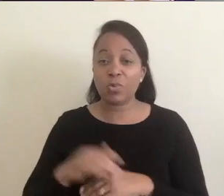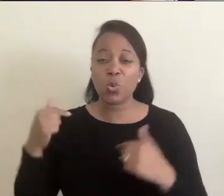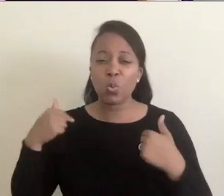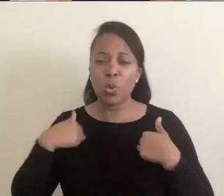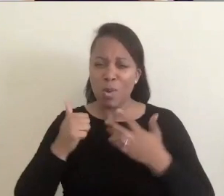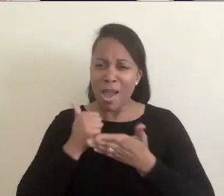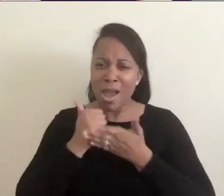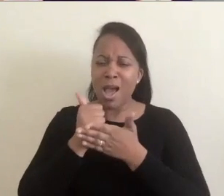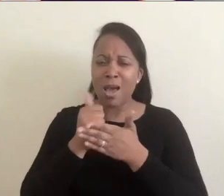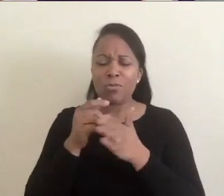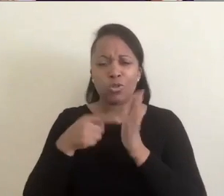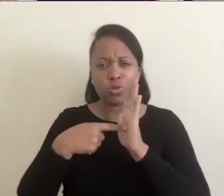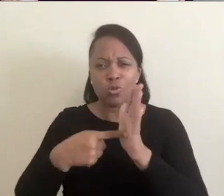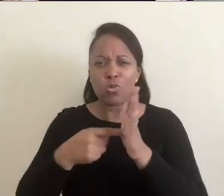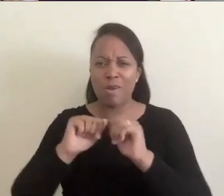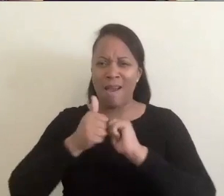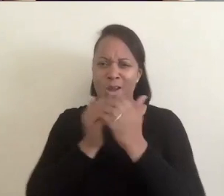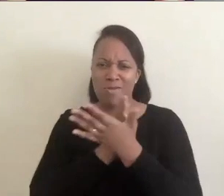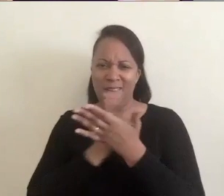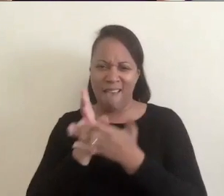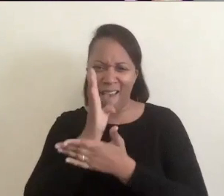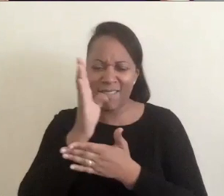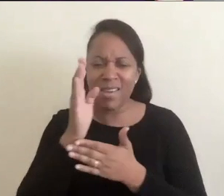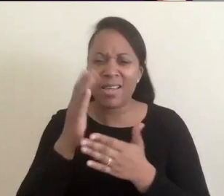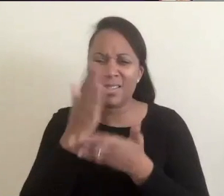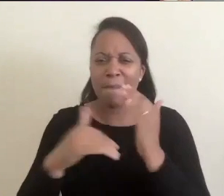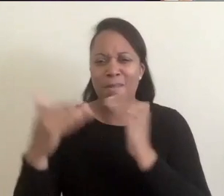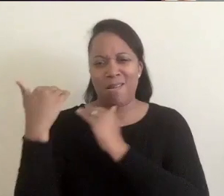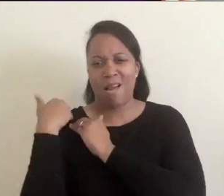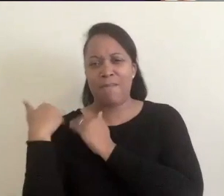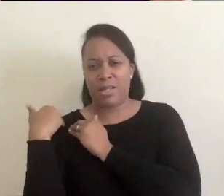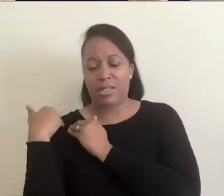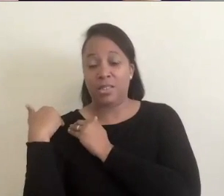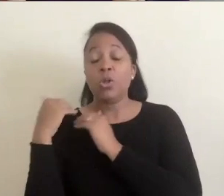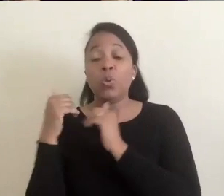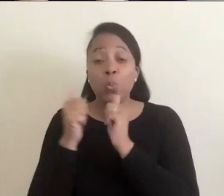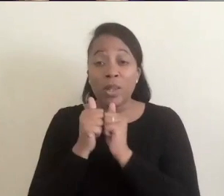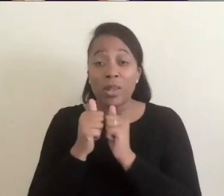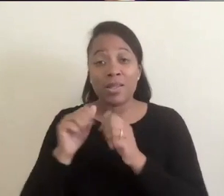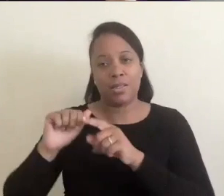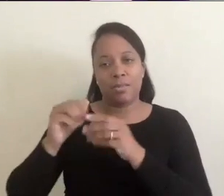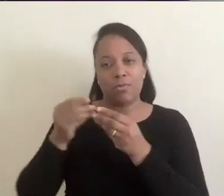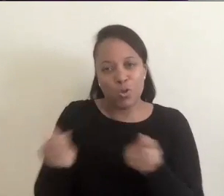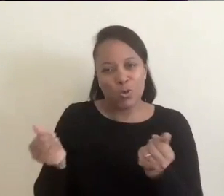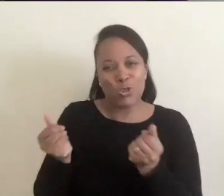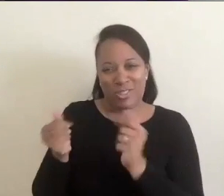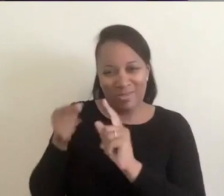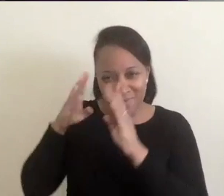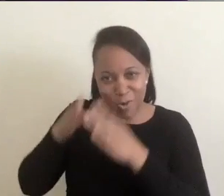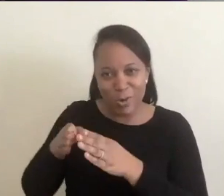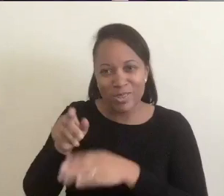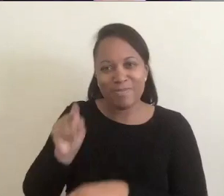shown how to navigate avoiding these potential legal liabilities with practical solutions.